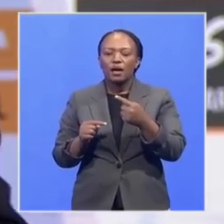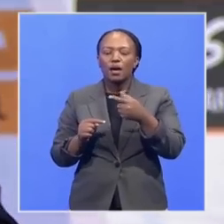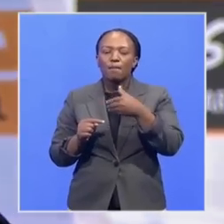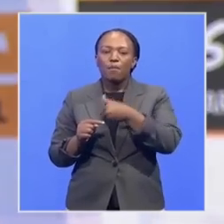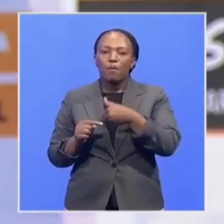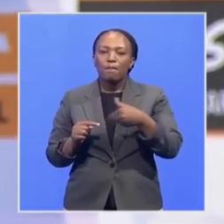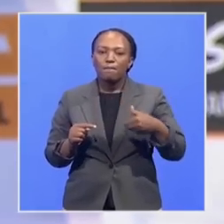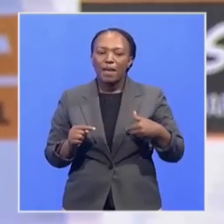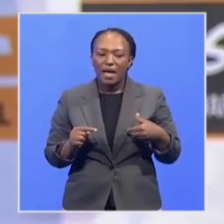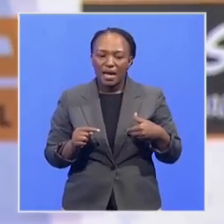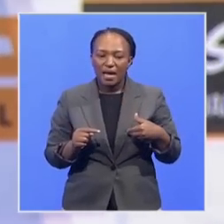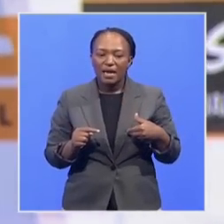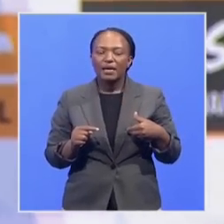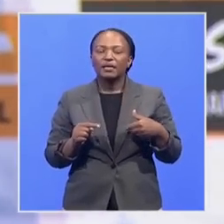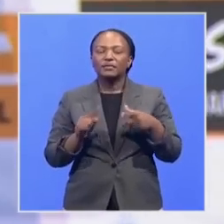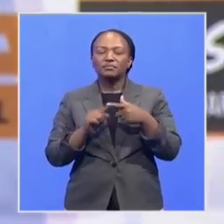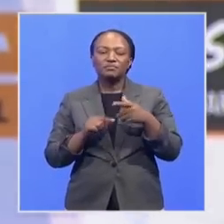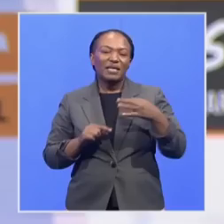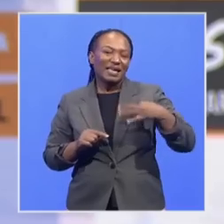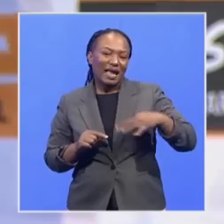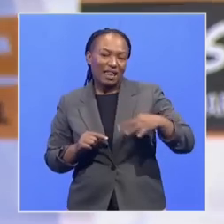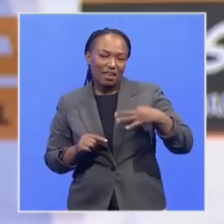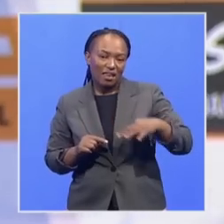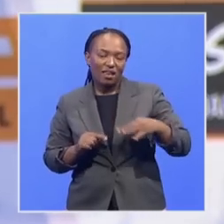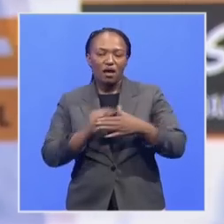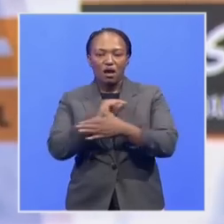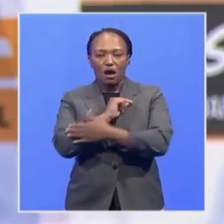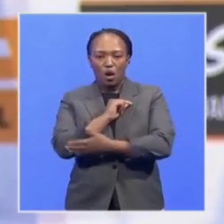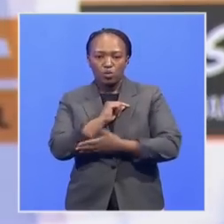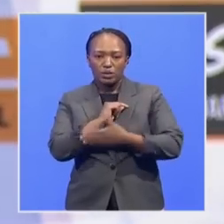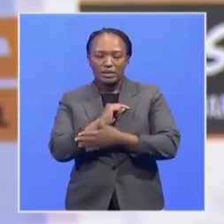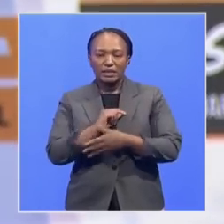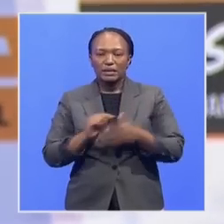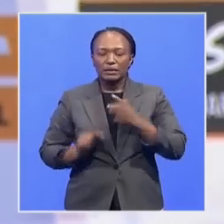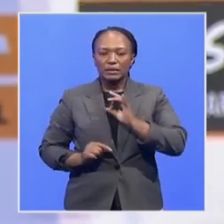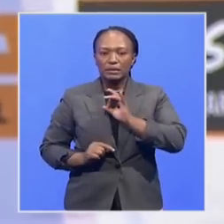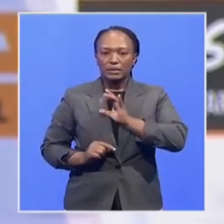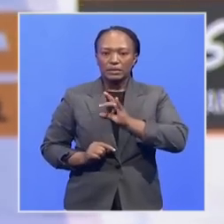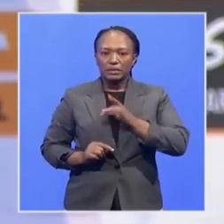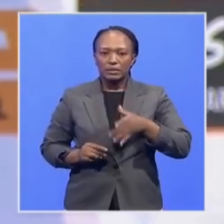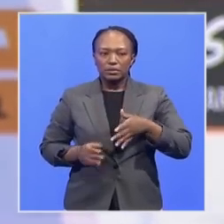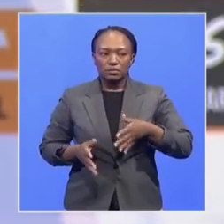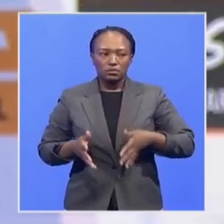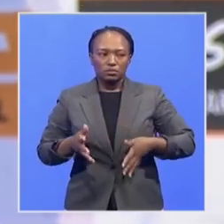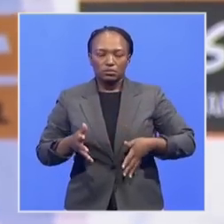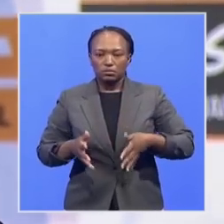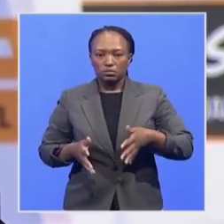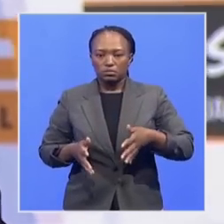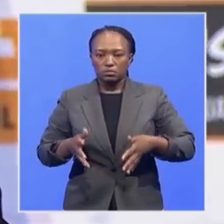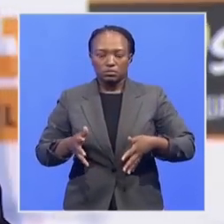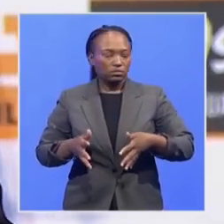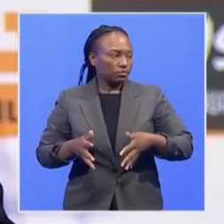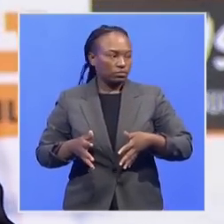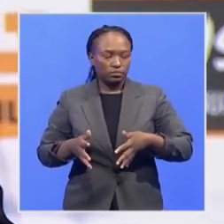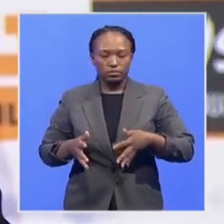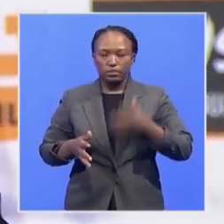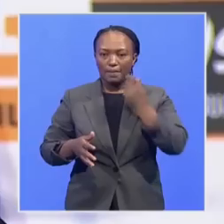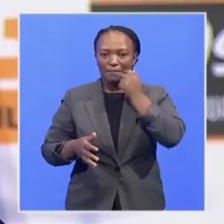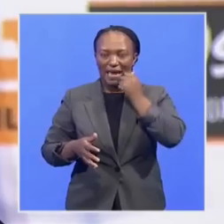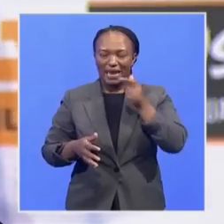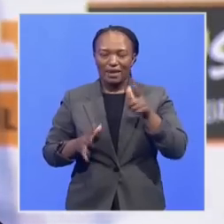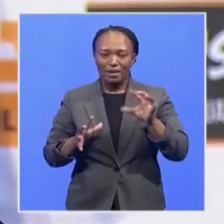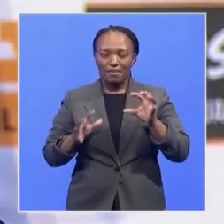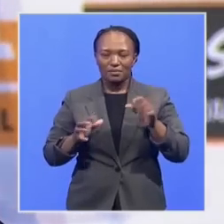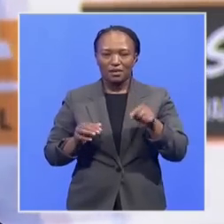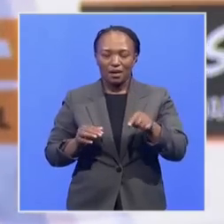ba naga ya eso ba tshaba go tsama mo ditrateng ka obane gona le banna ba ba tla